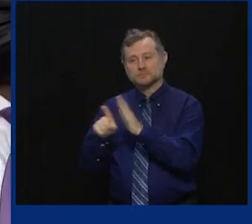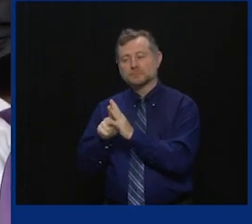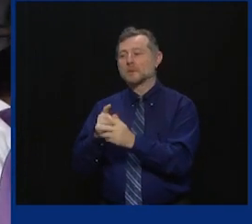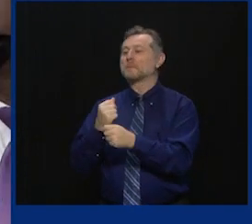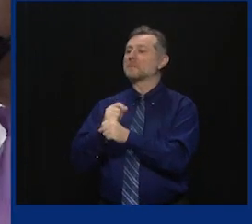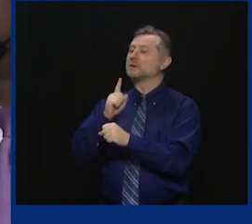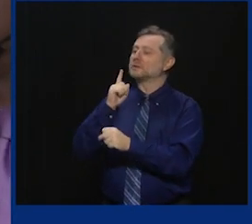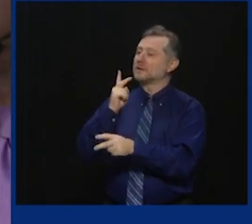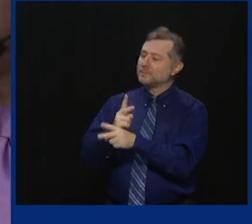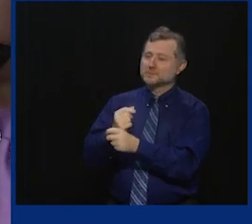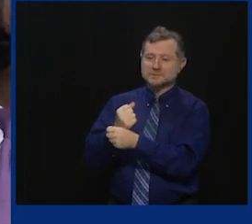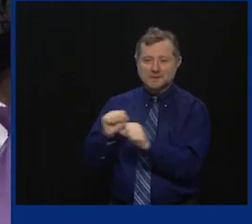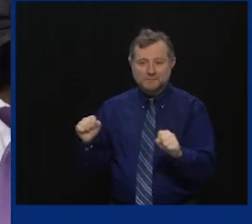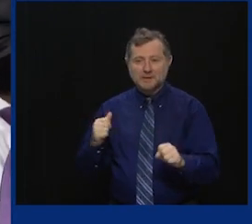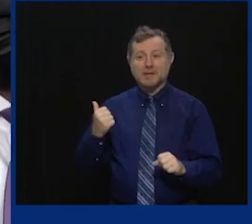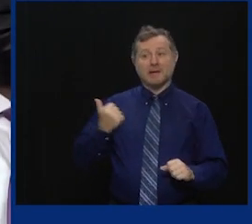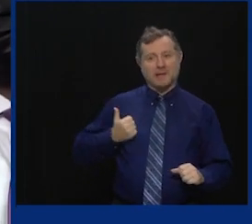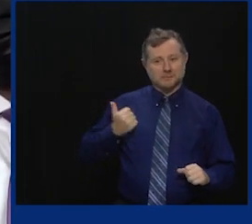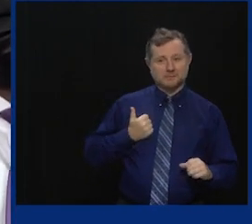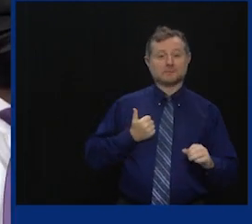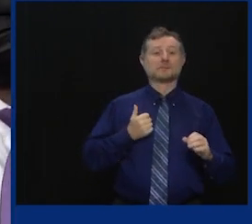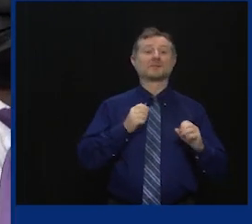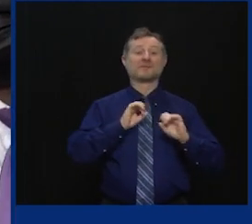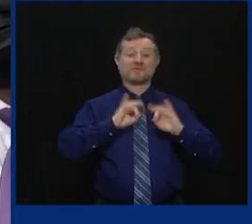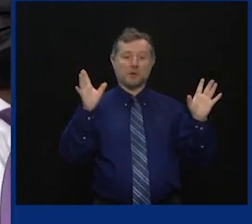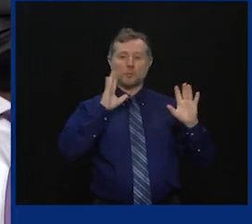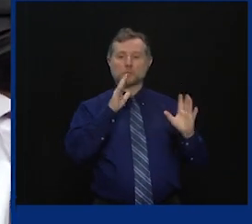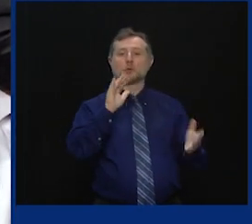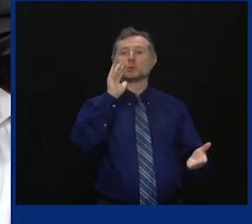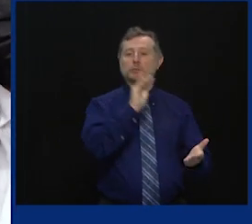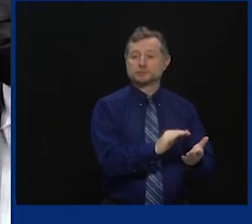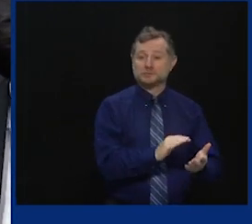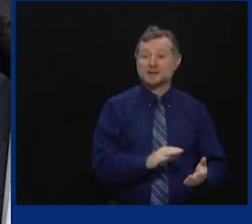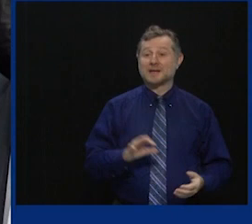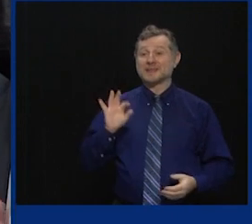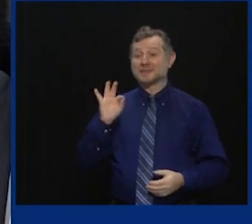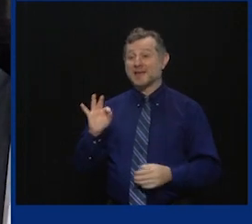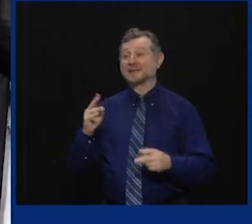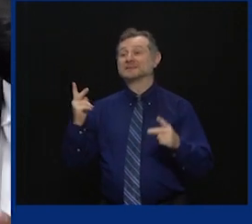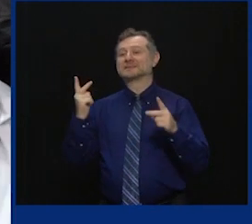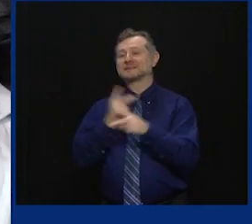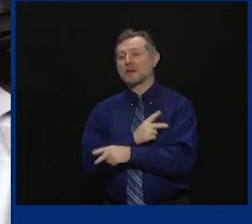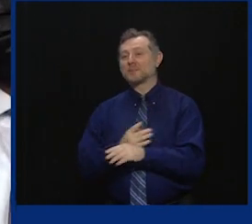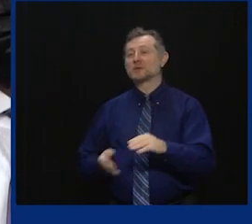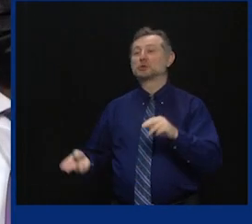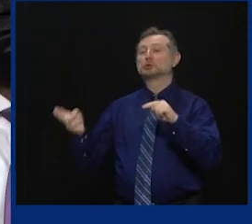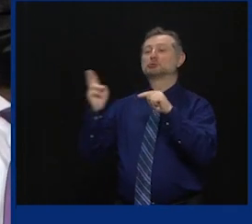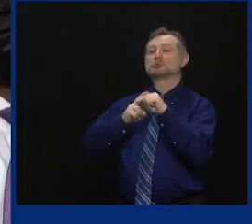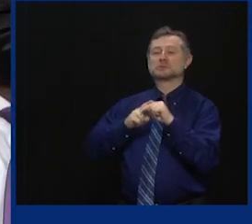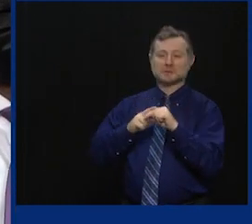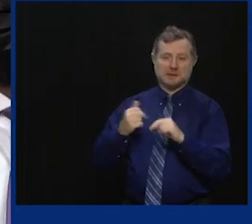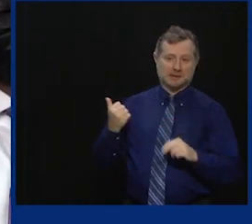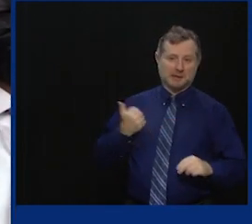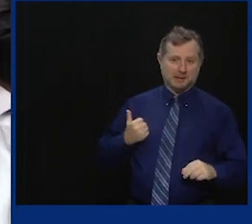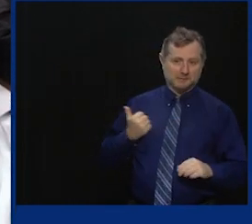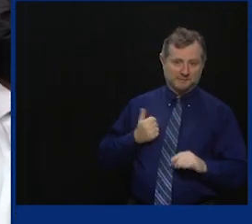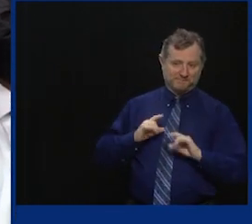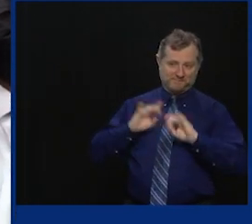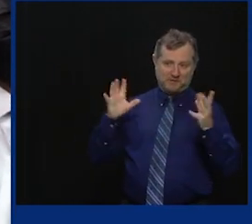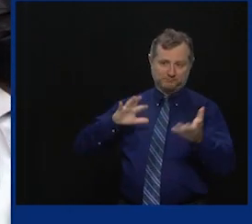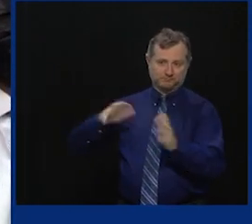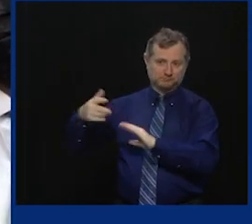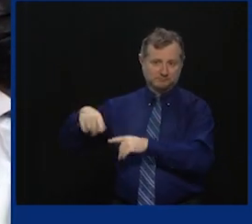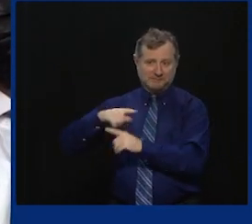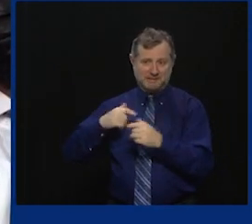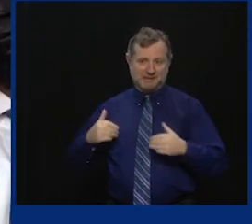a 9-fold increase in gang violence from young people from 18 to about 21, 22 years old. There's